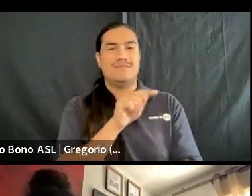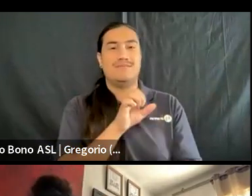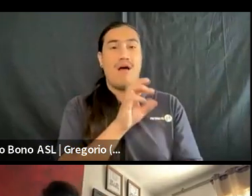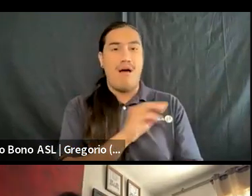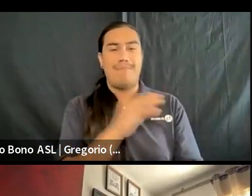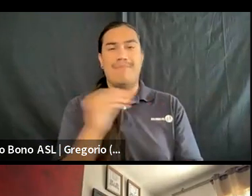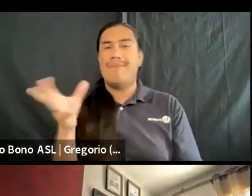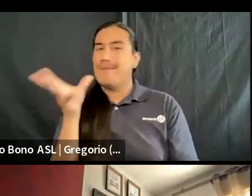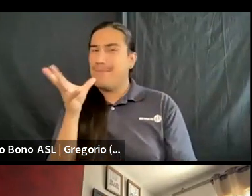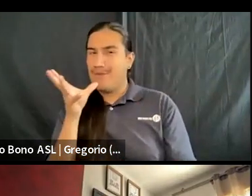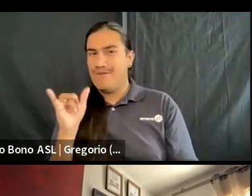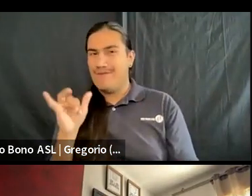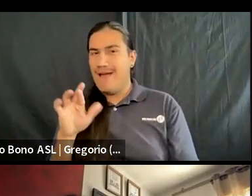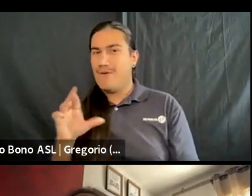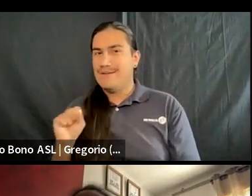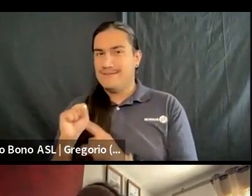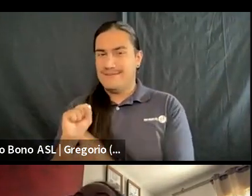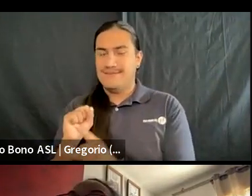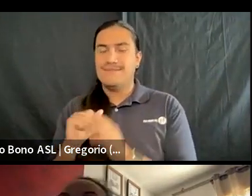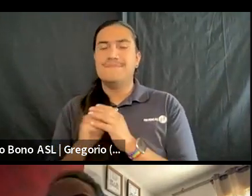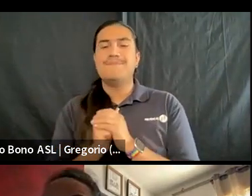of Iris.